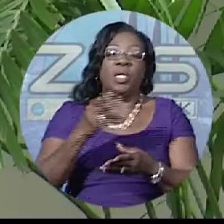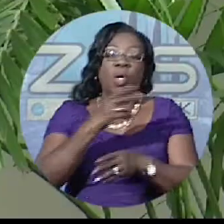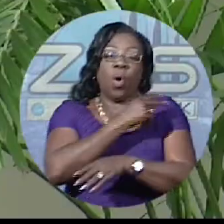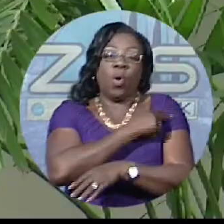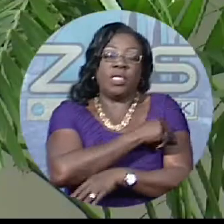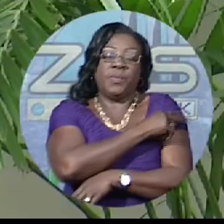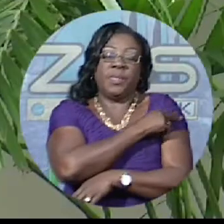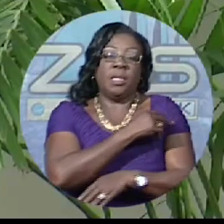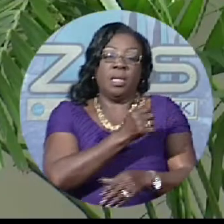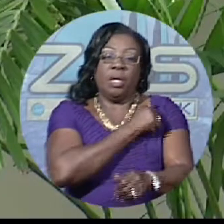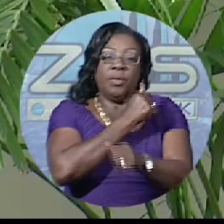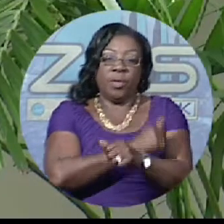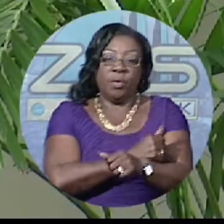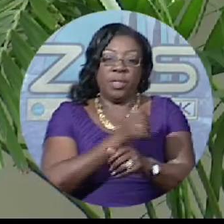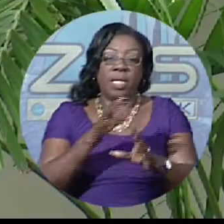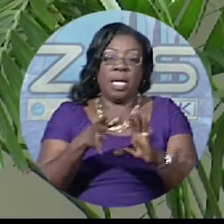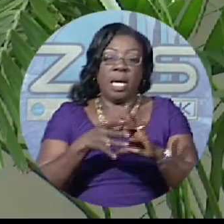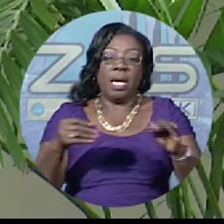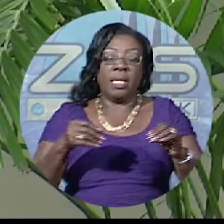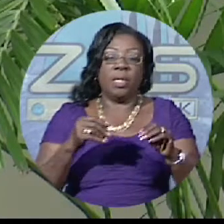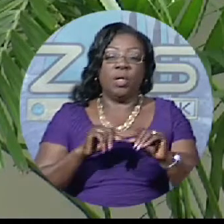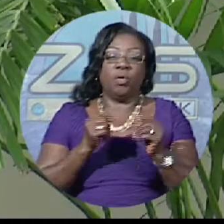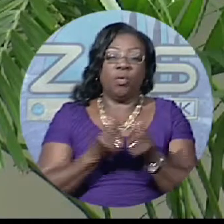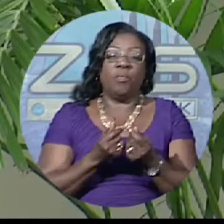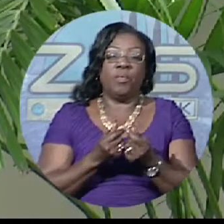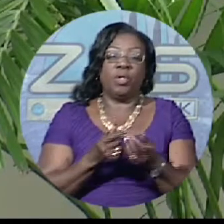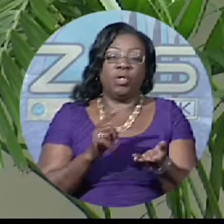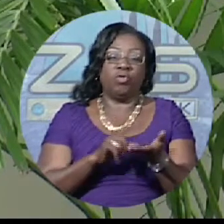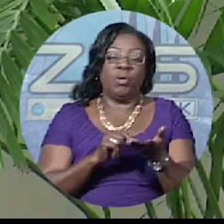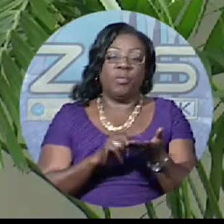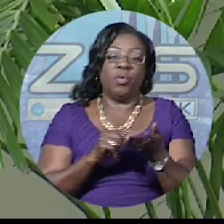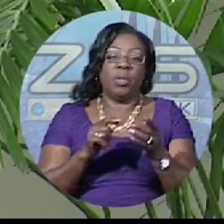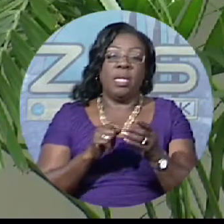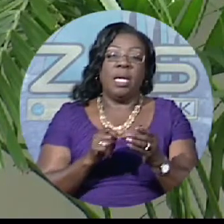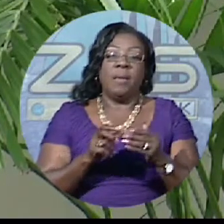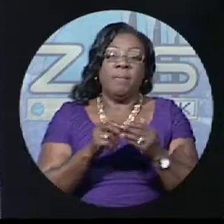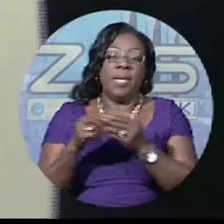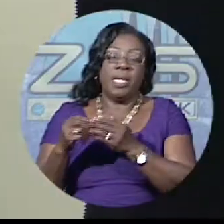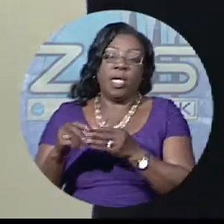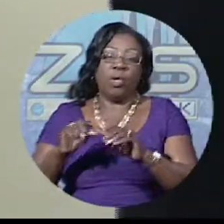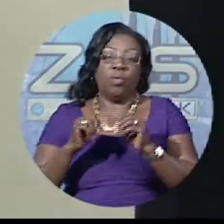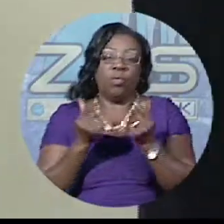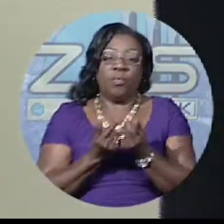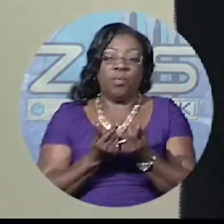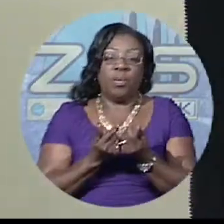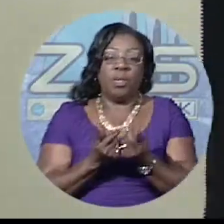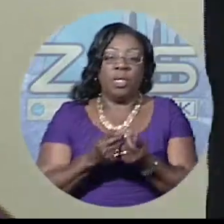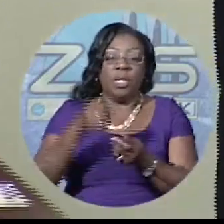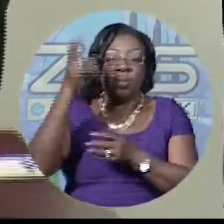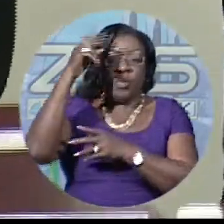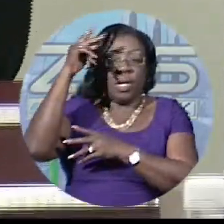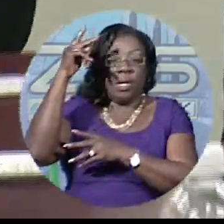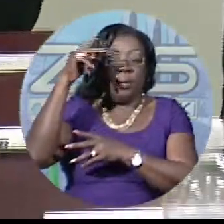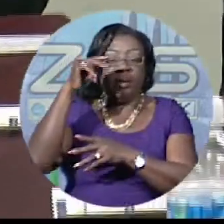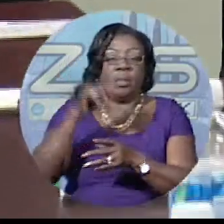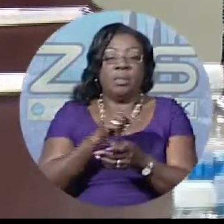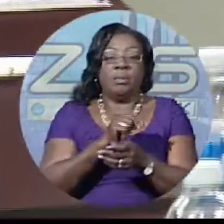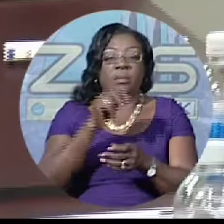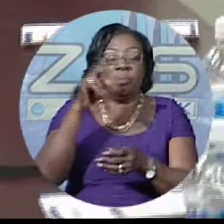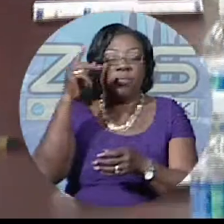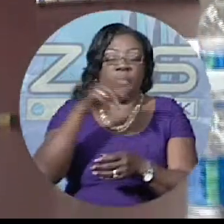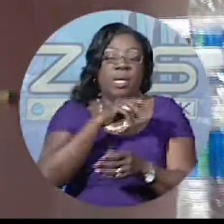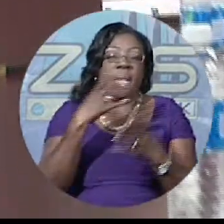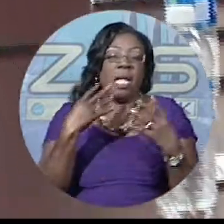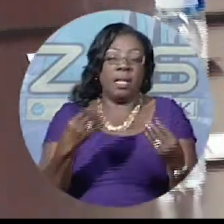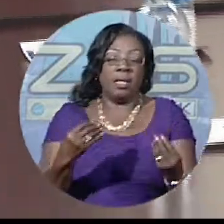Caron Foundation, and Tribune Media Group. Health Minister, the Honorable Dr. Perry Gomez, said the partnership came about after the